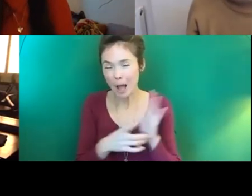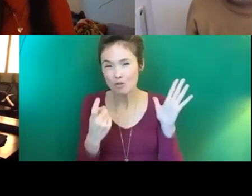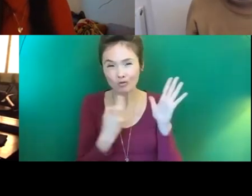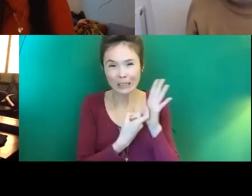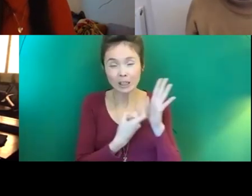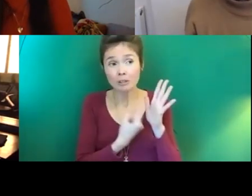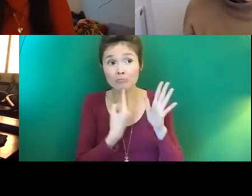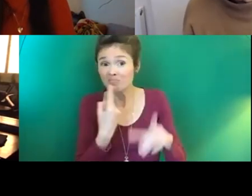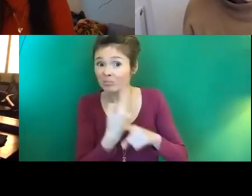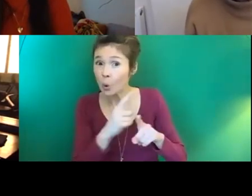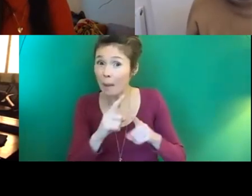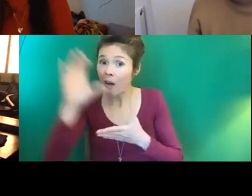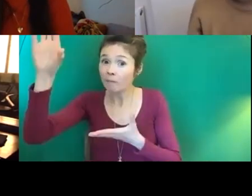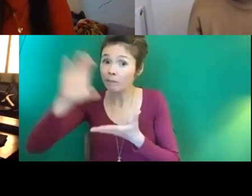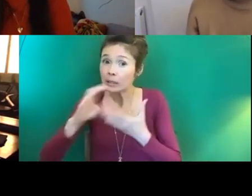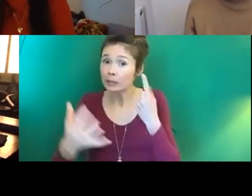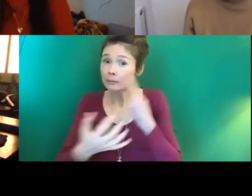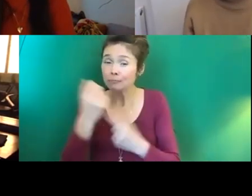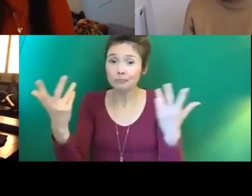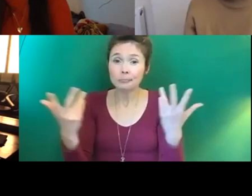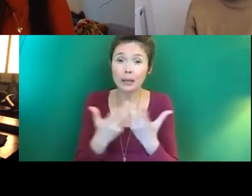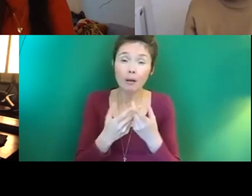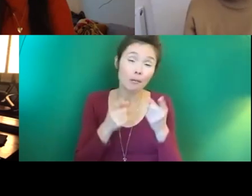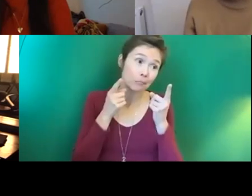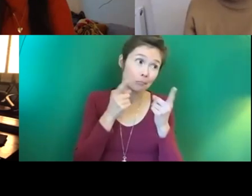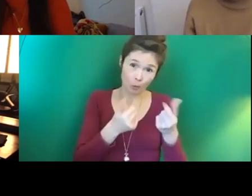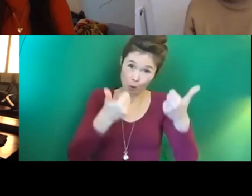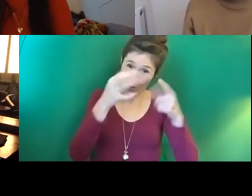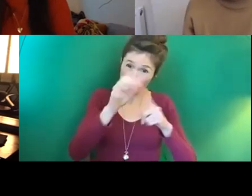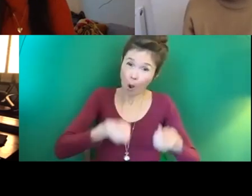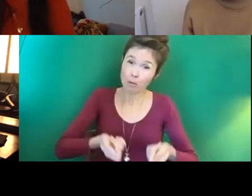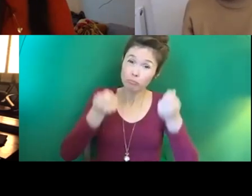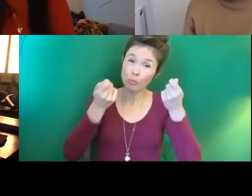the funding, I think you made a good point about